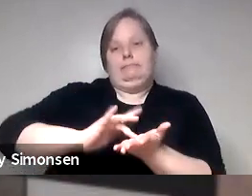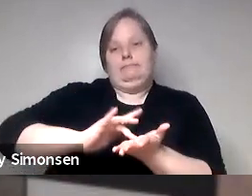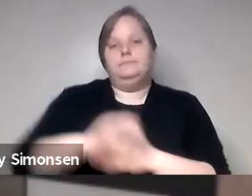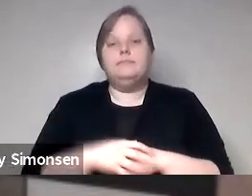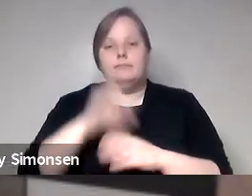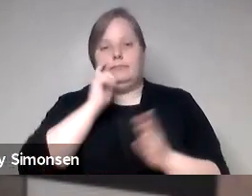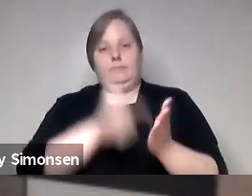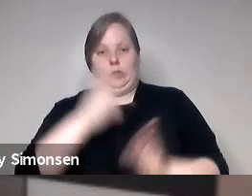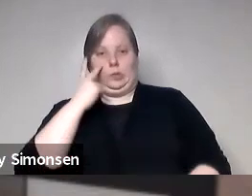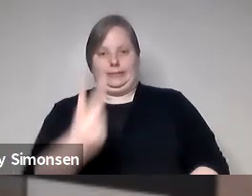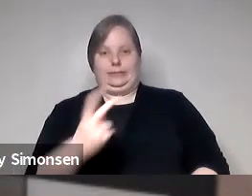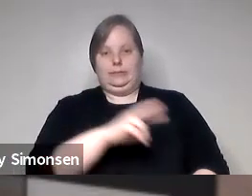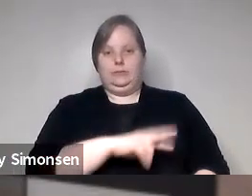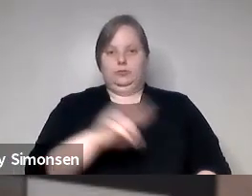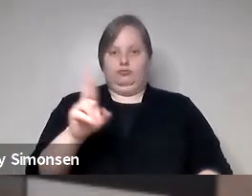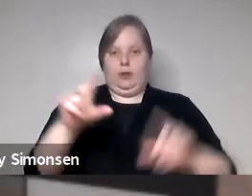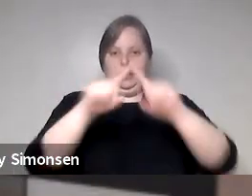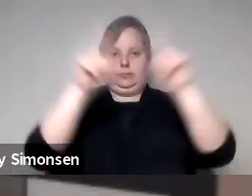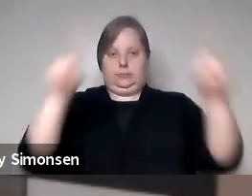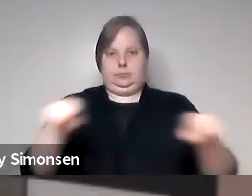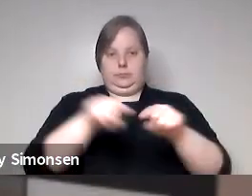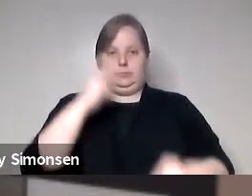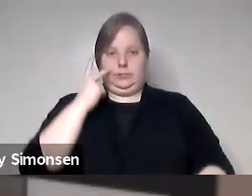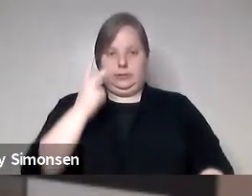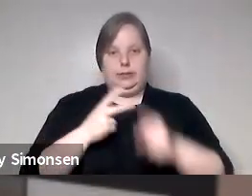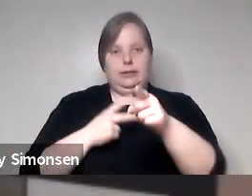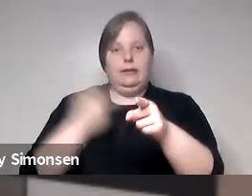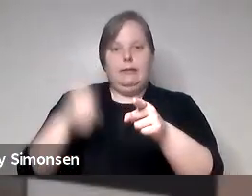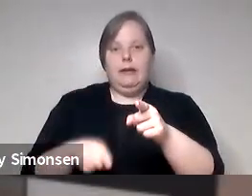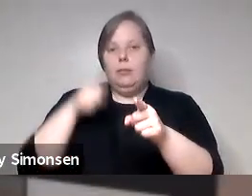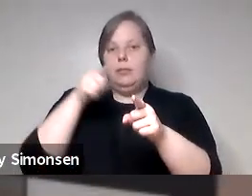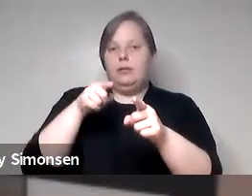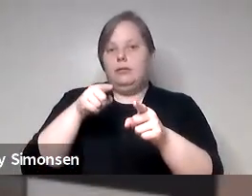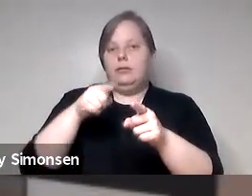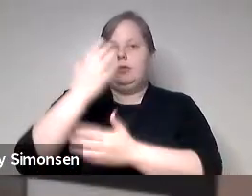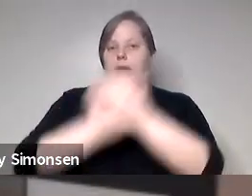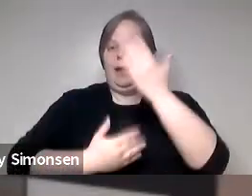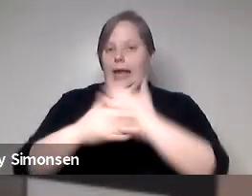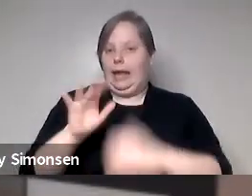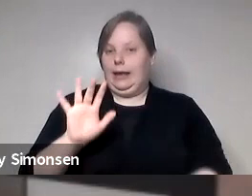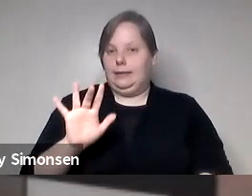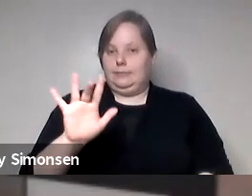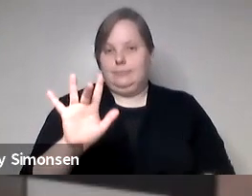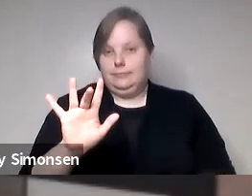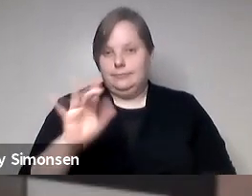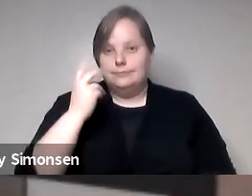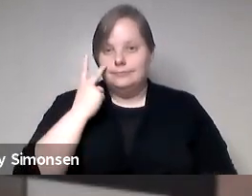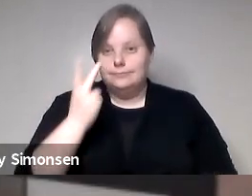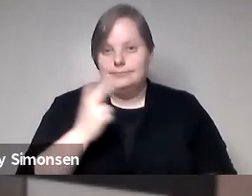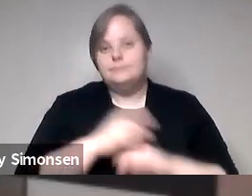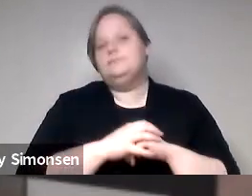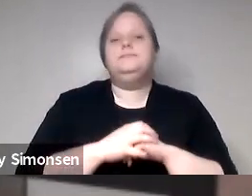see on your right of the screen that there is a hand there. And on